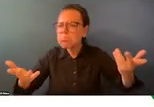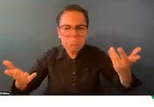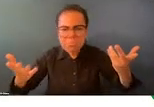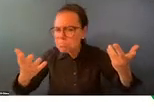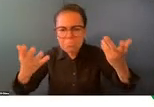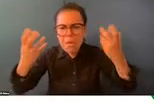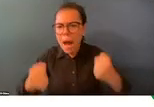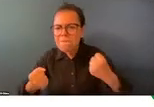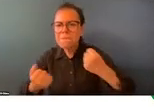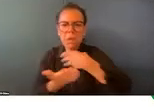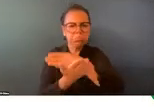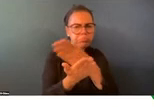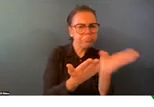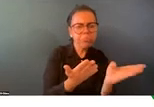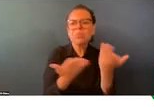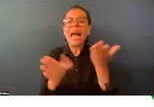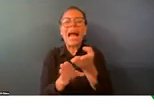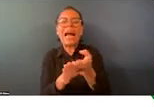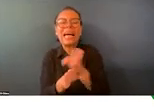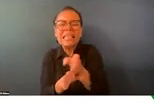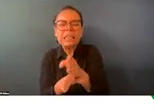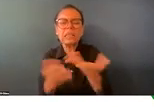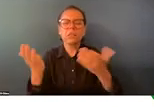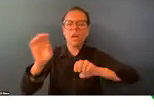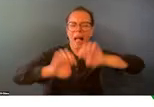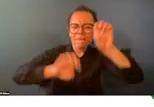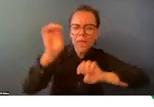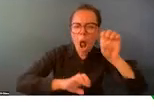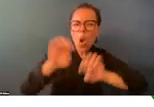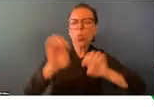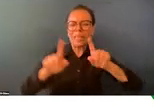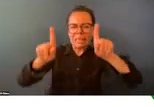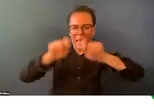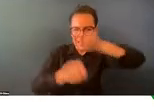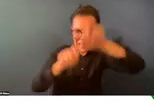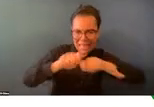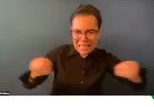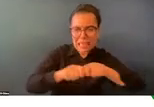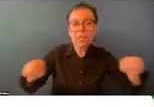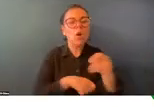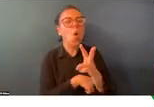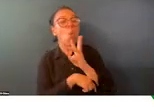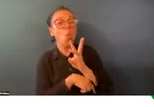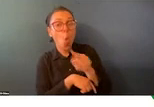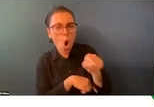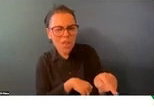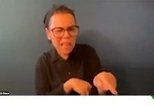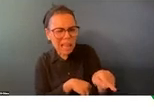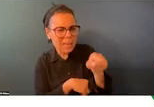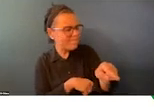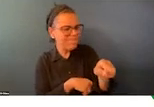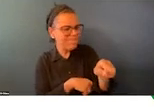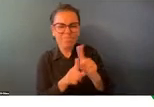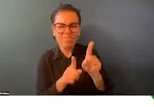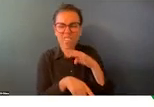climate related risks to water systems, including assessing and altering the location or design of the water point or